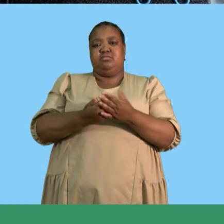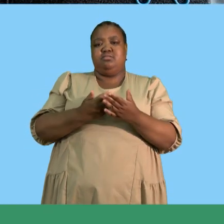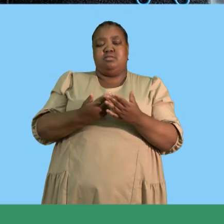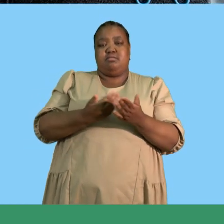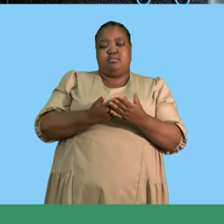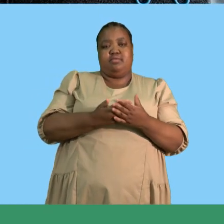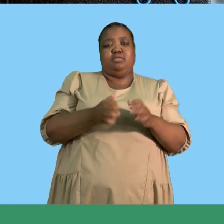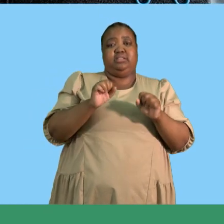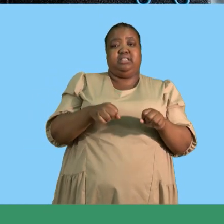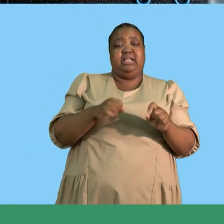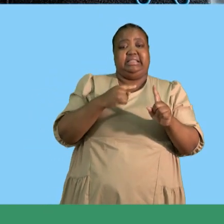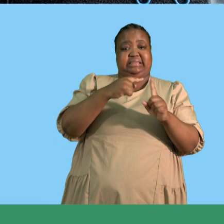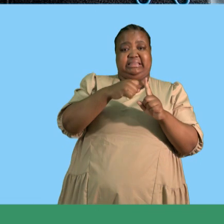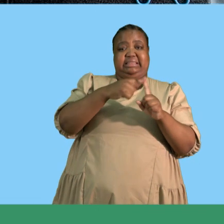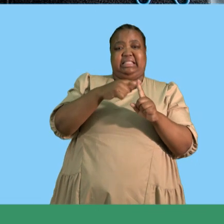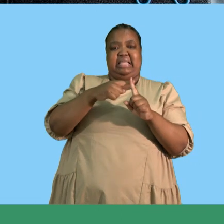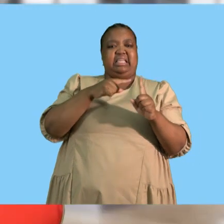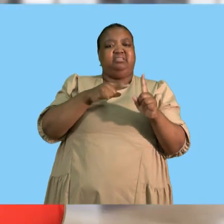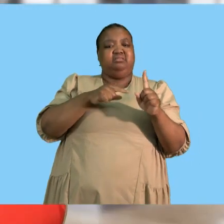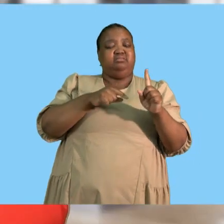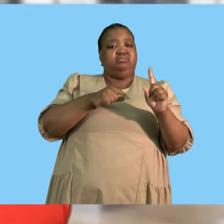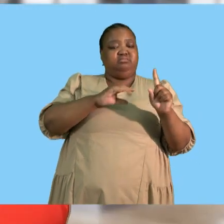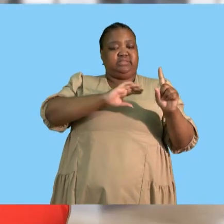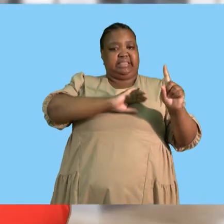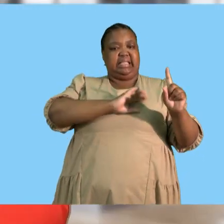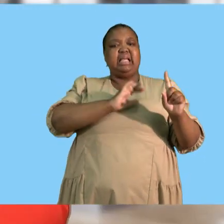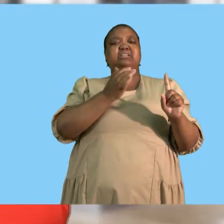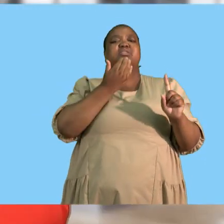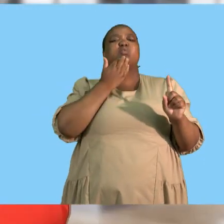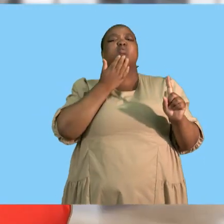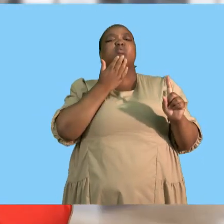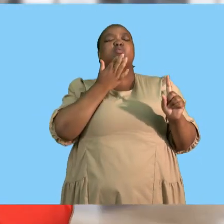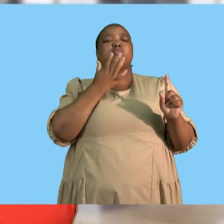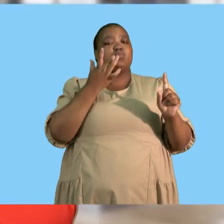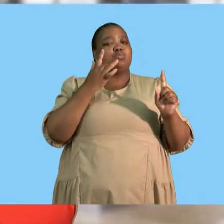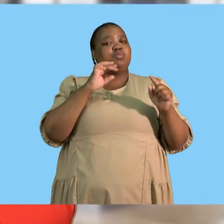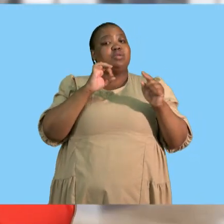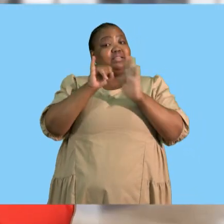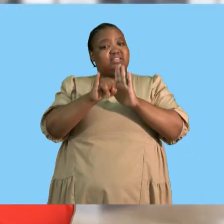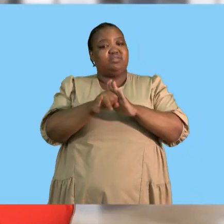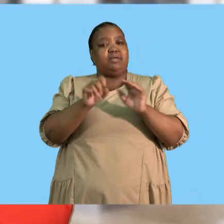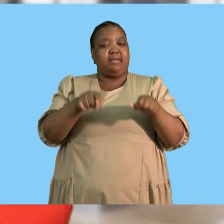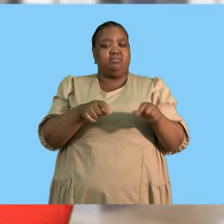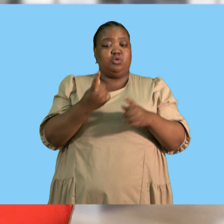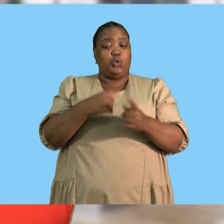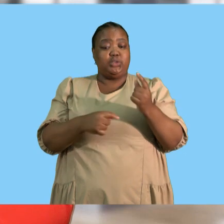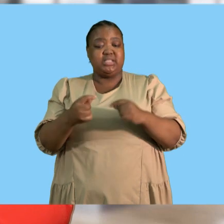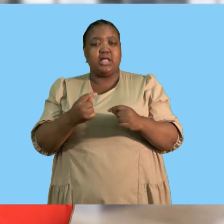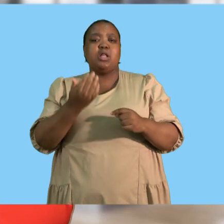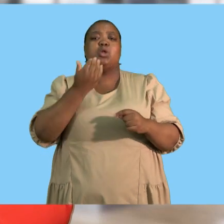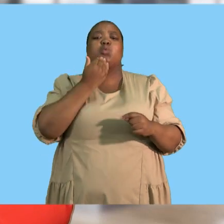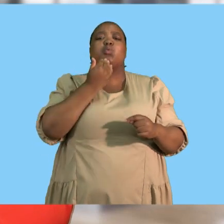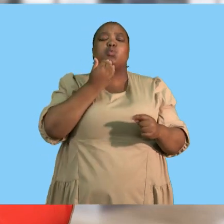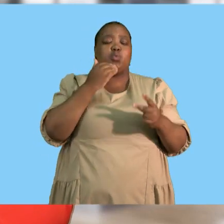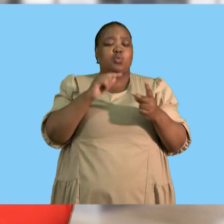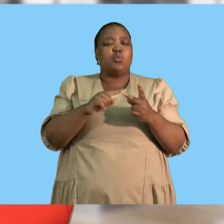able to identify your target market. Now, this will help you to know who are you selling to, where are the people